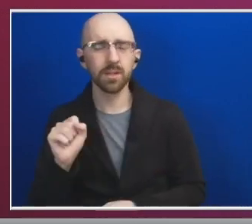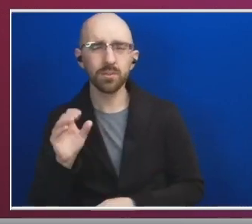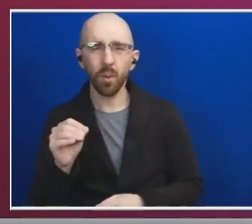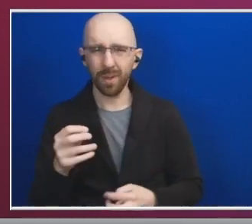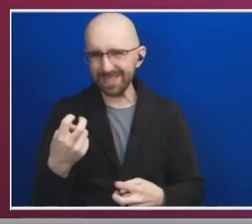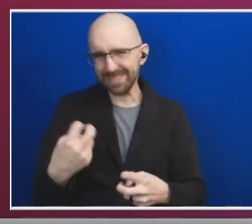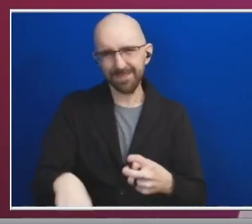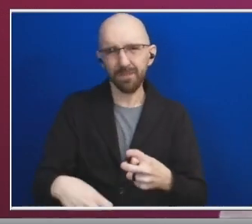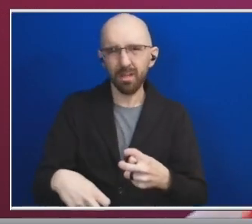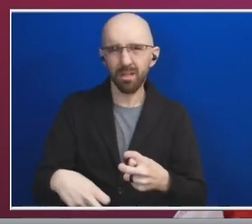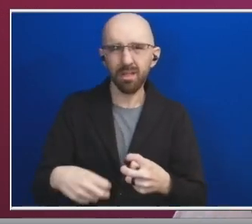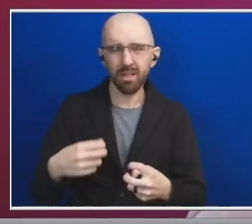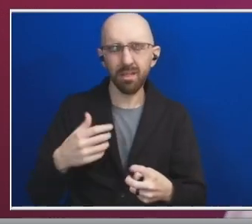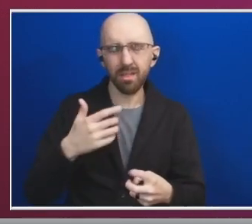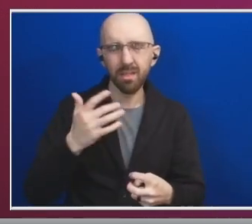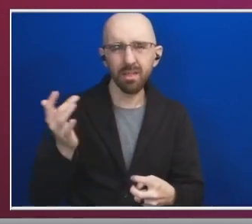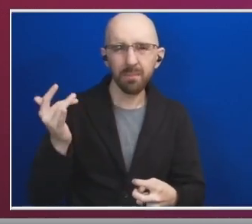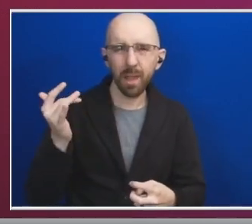because